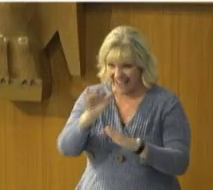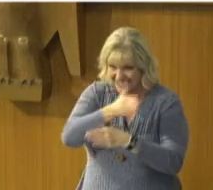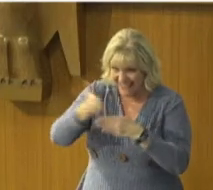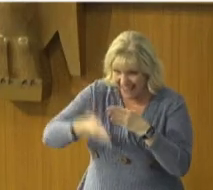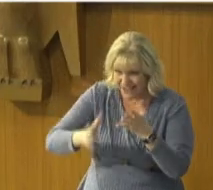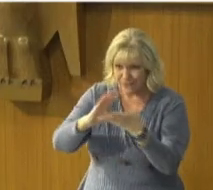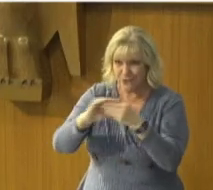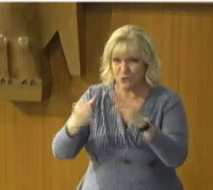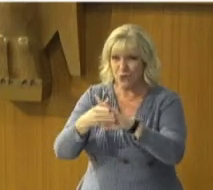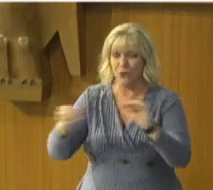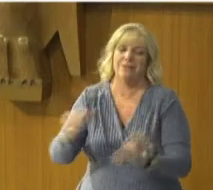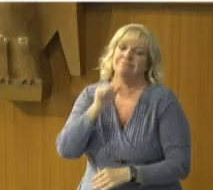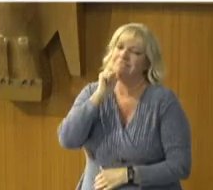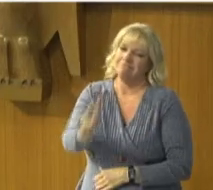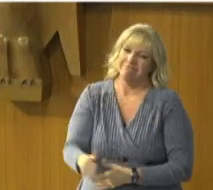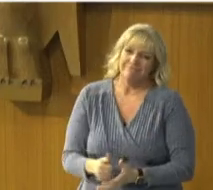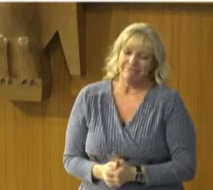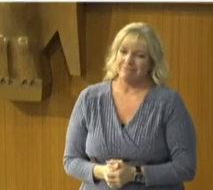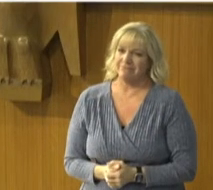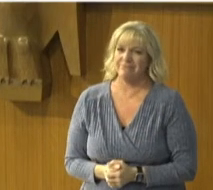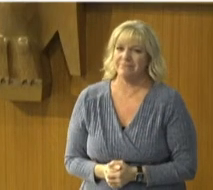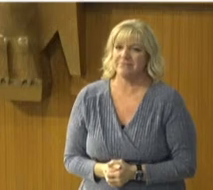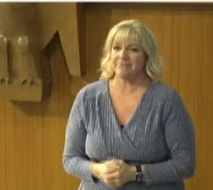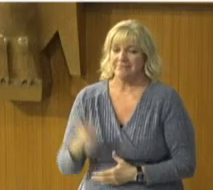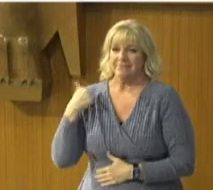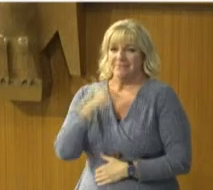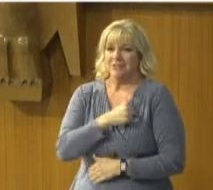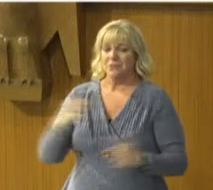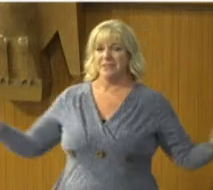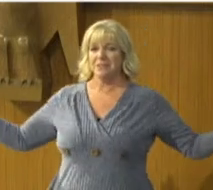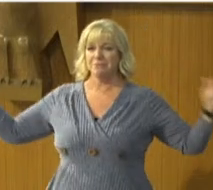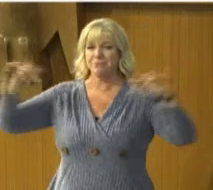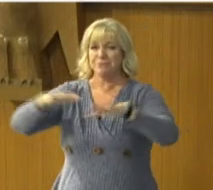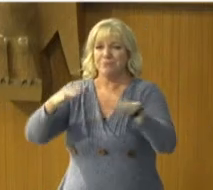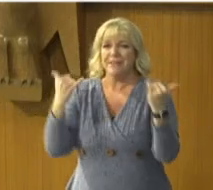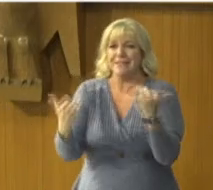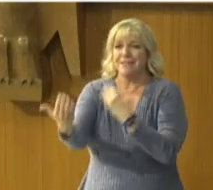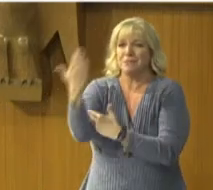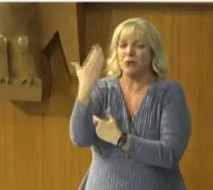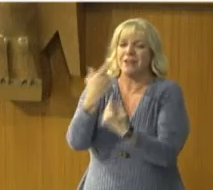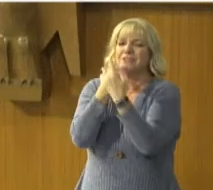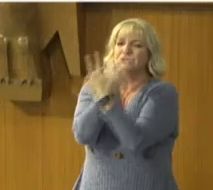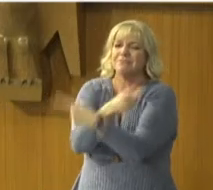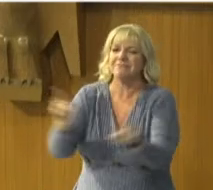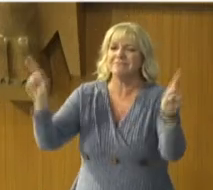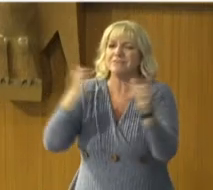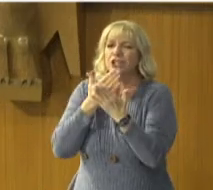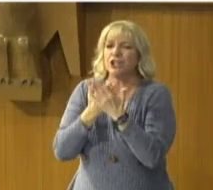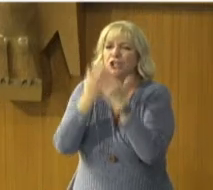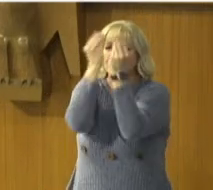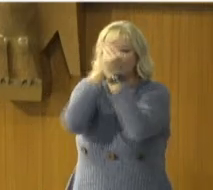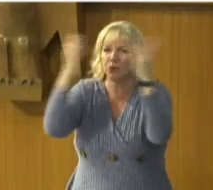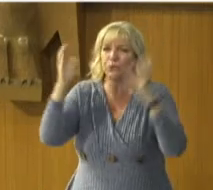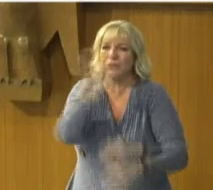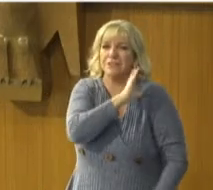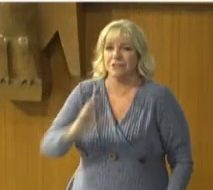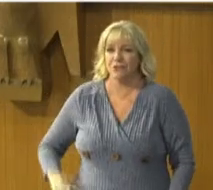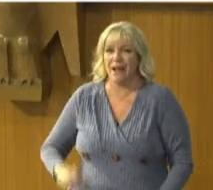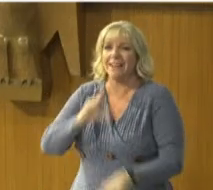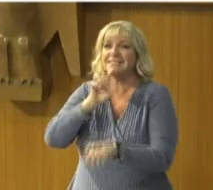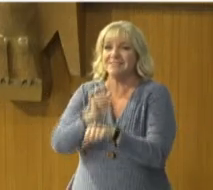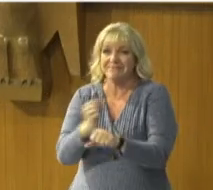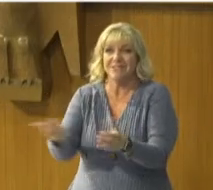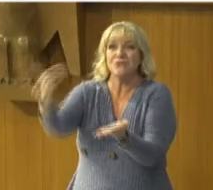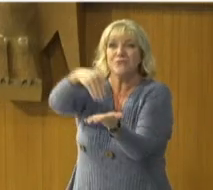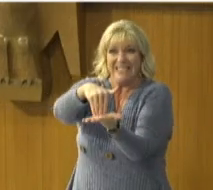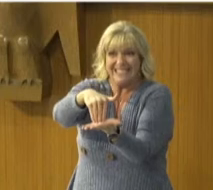not the end of the story. We gather this morning to proclaim the good news. Christ is